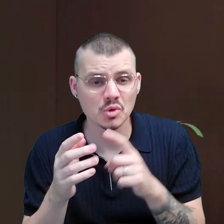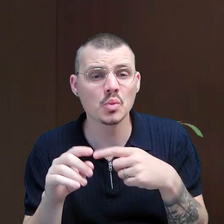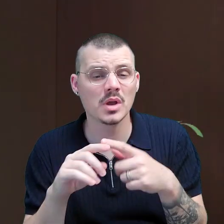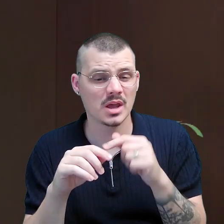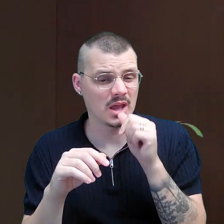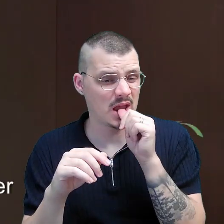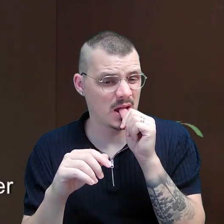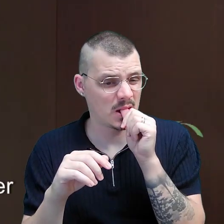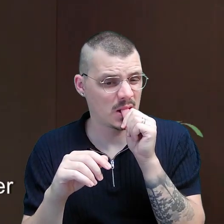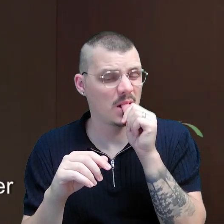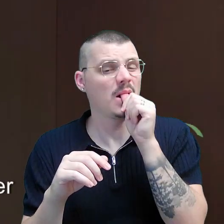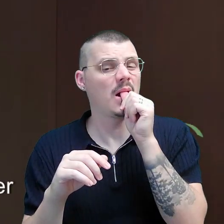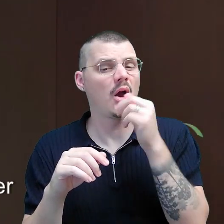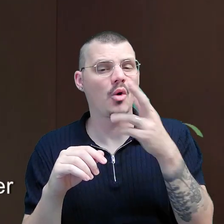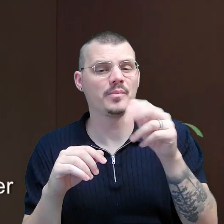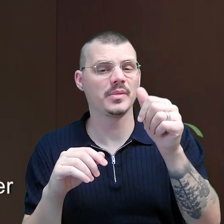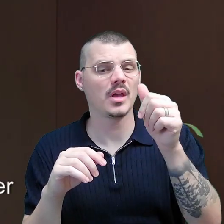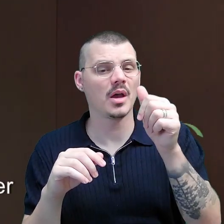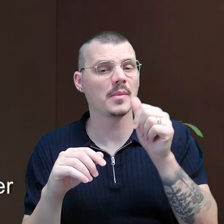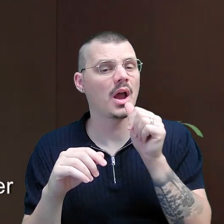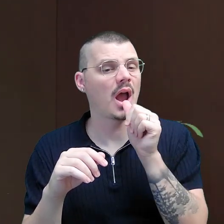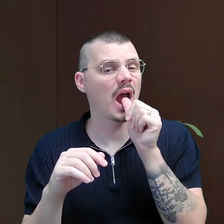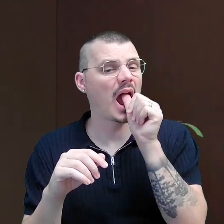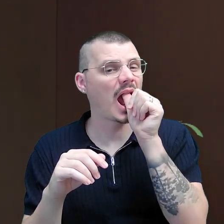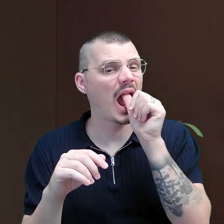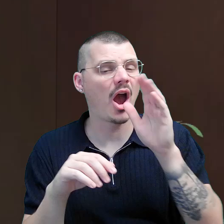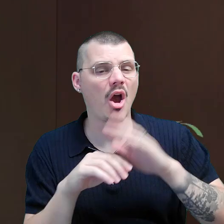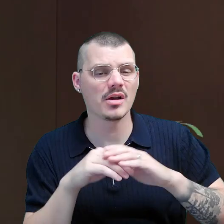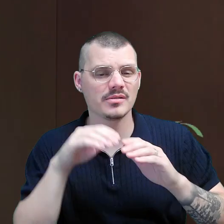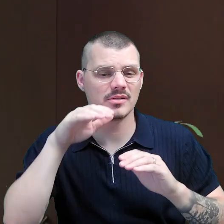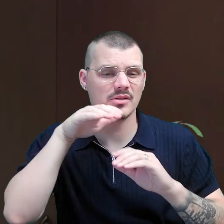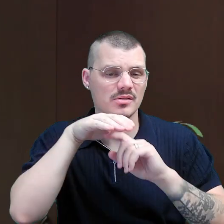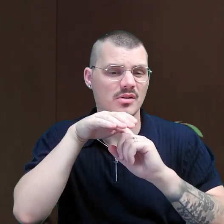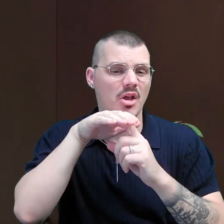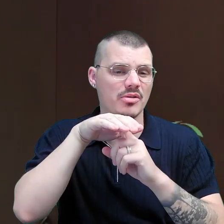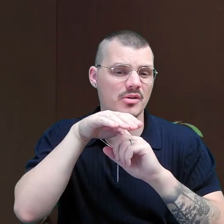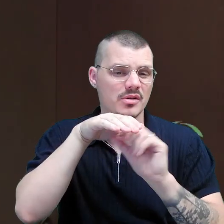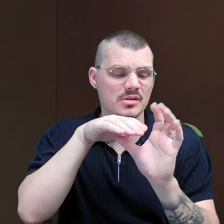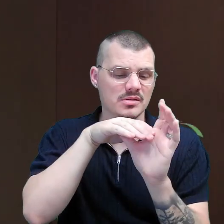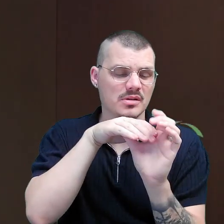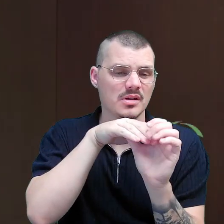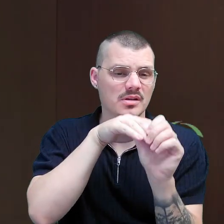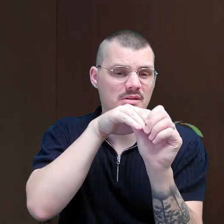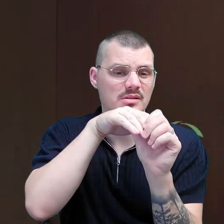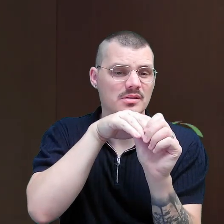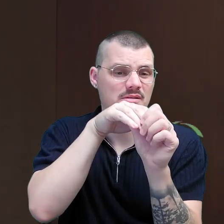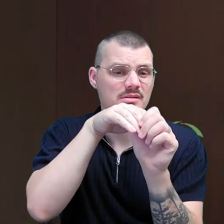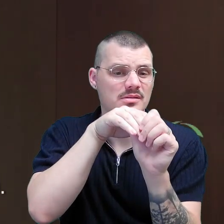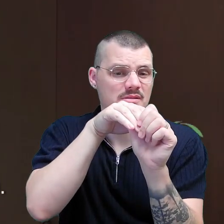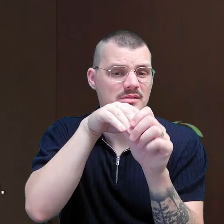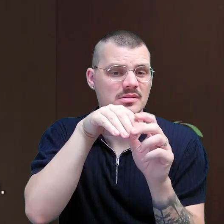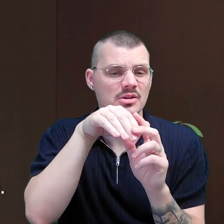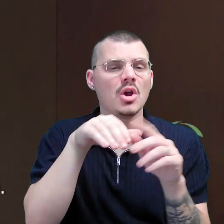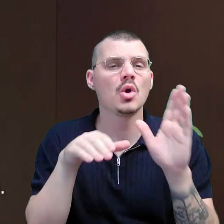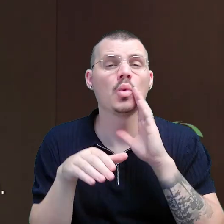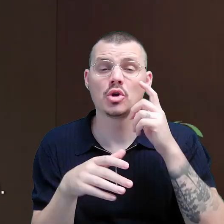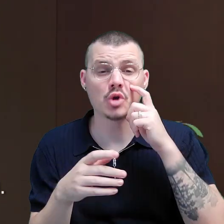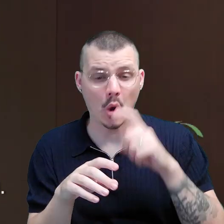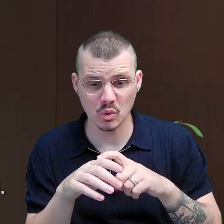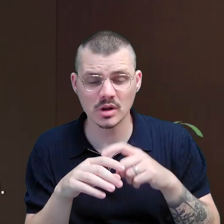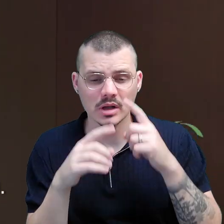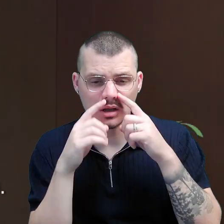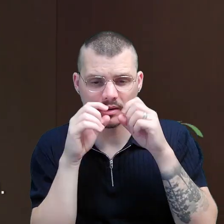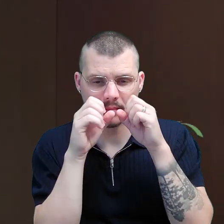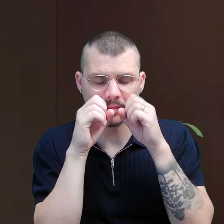do that, or when they stick their thumb in further and press up on their hard palate, they notice that their